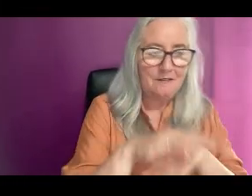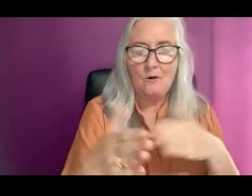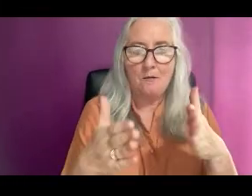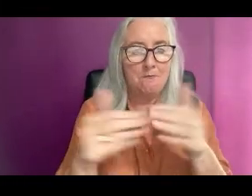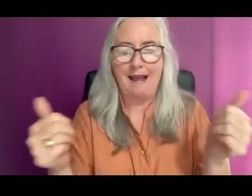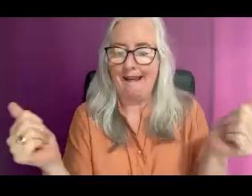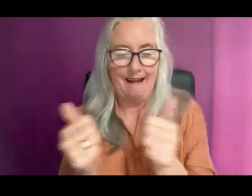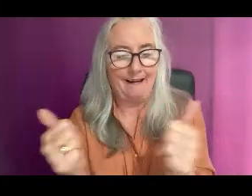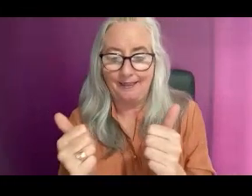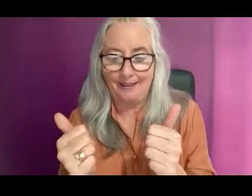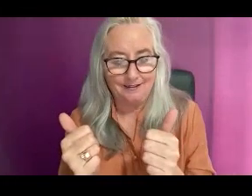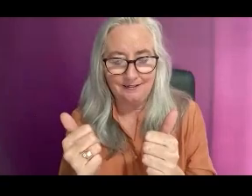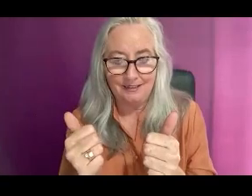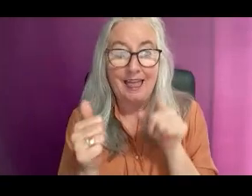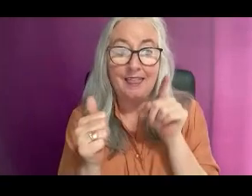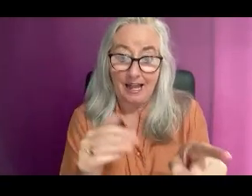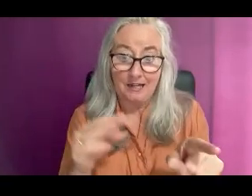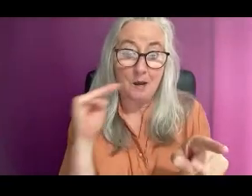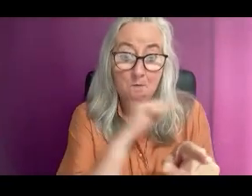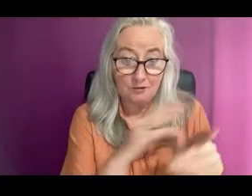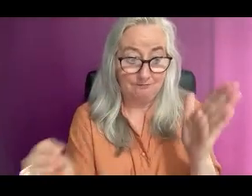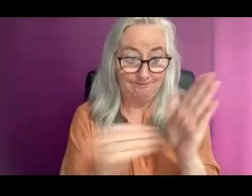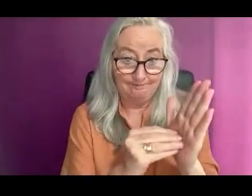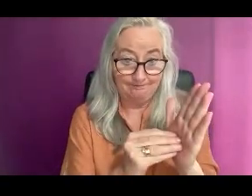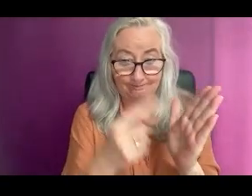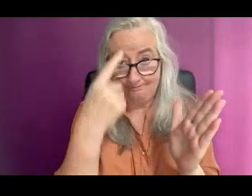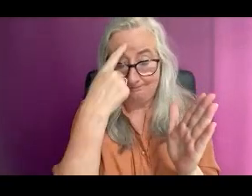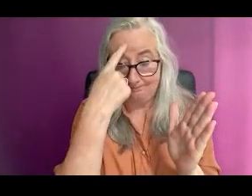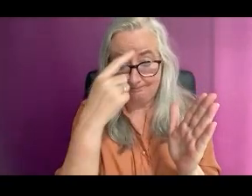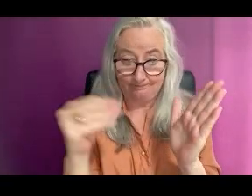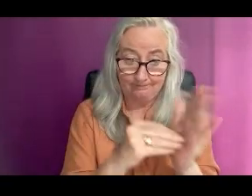so that's just something really important to note there.